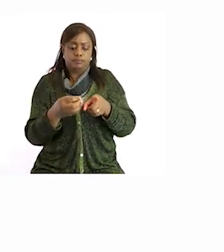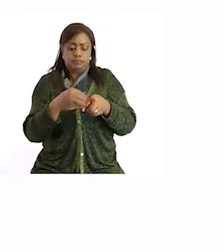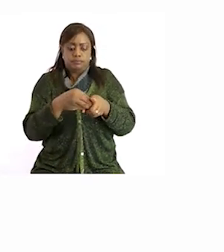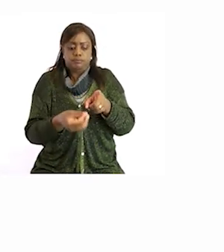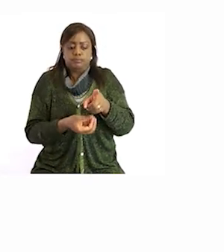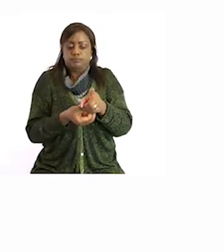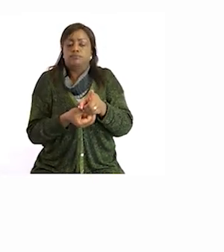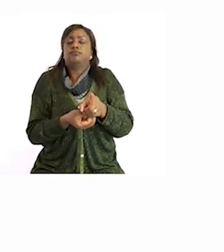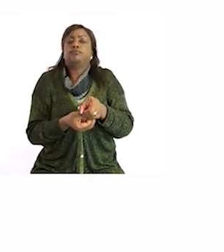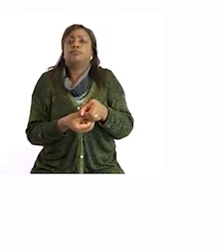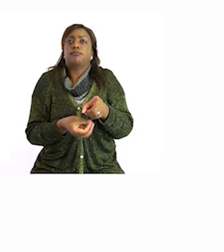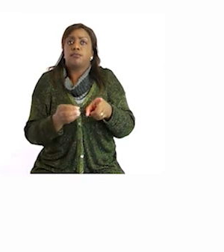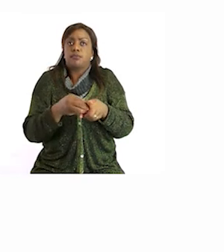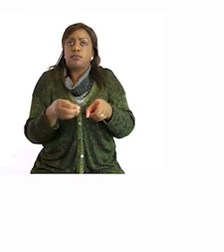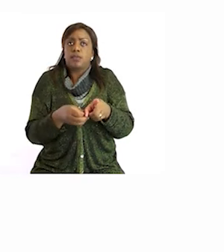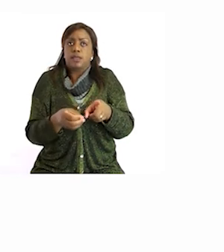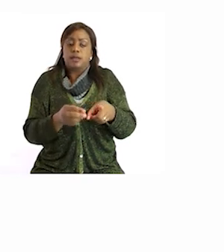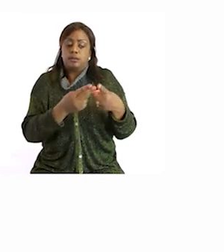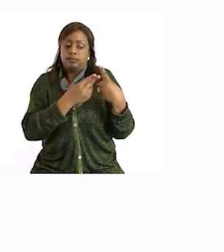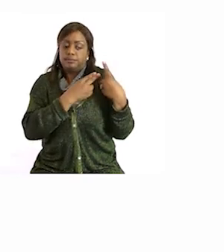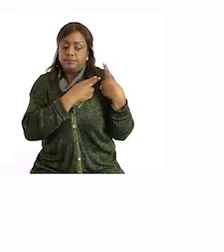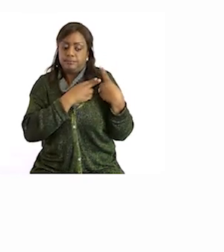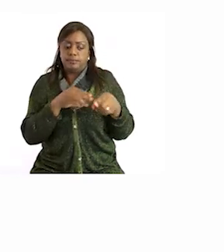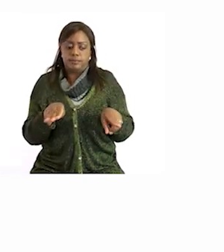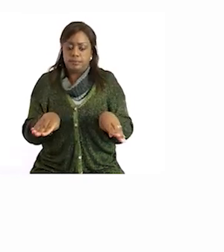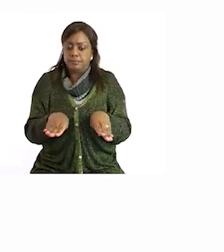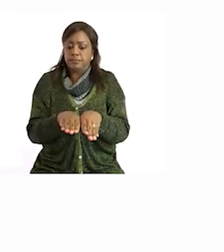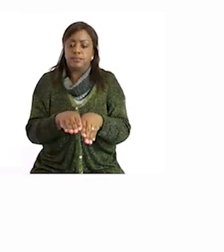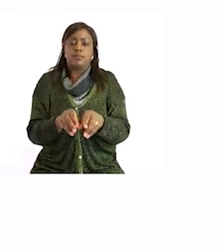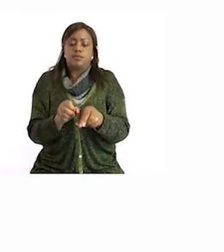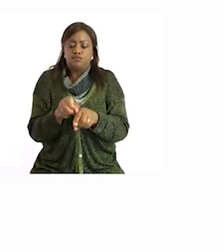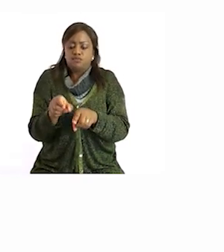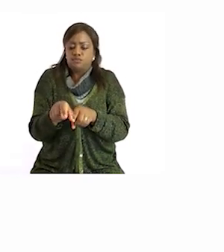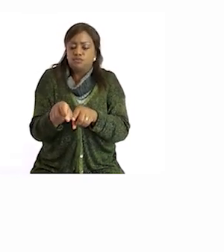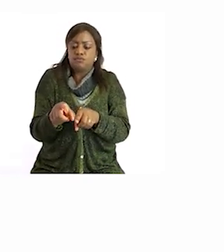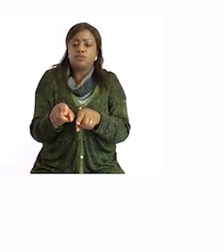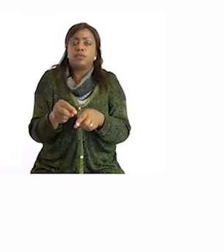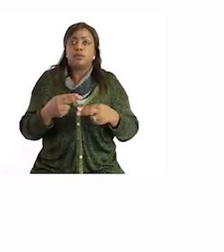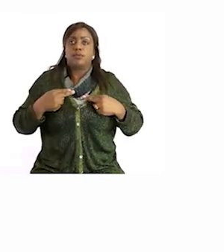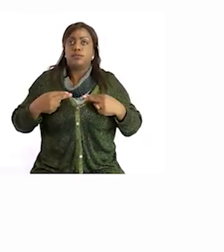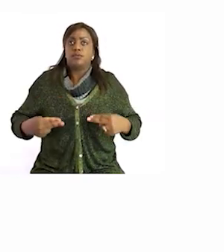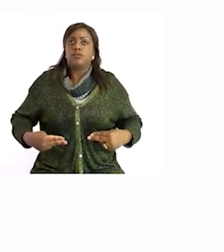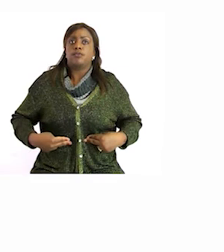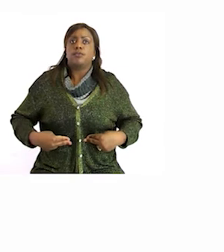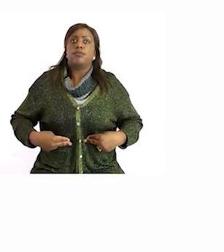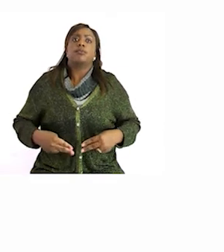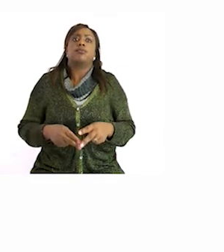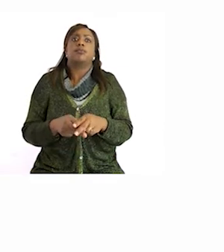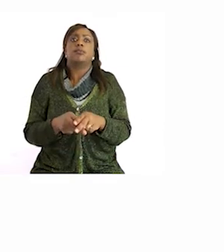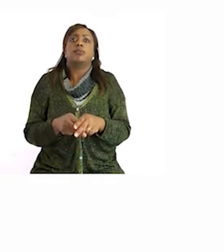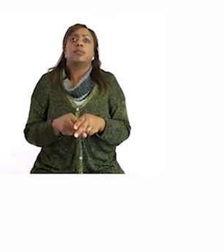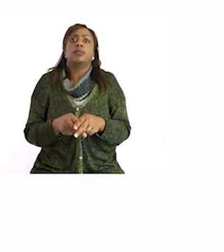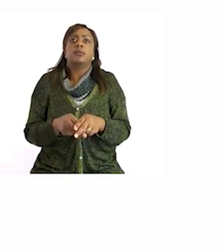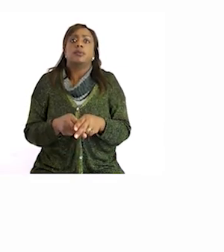The testes are responsible to produce sperm cells and hormones. And in order for them